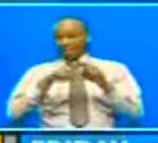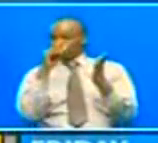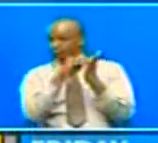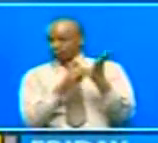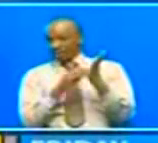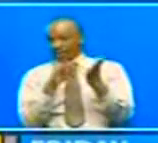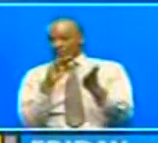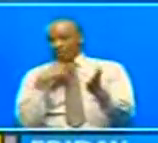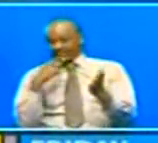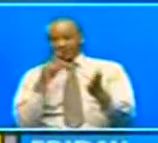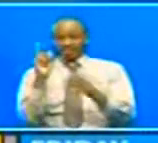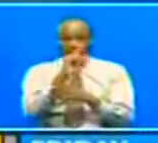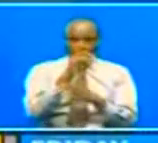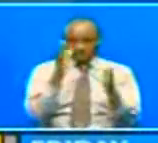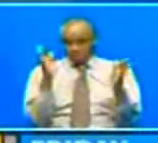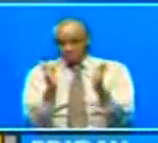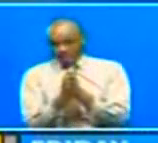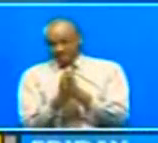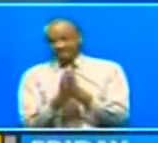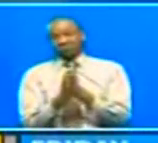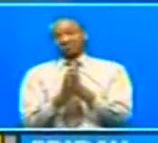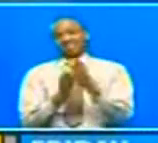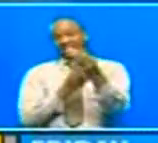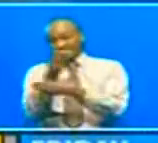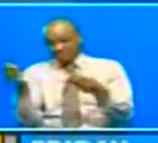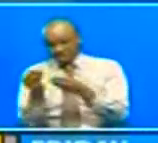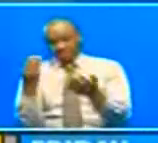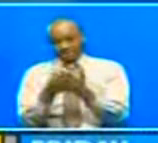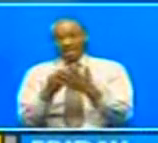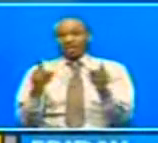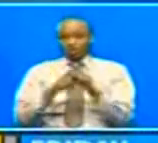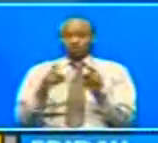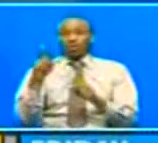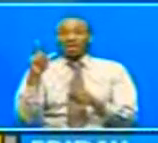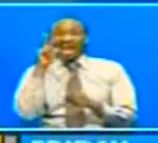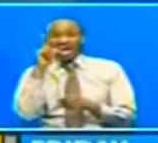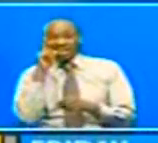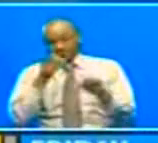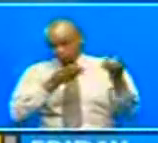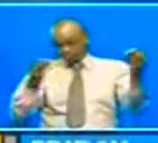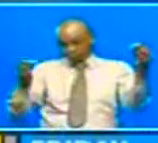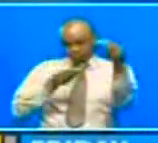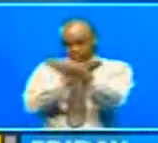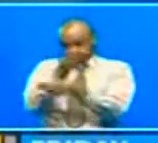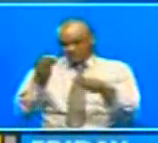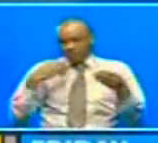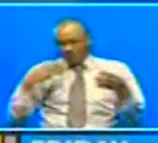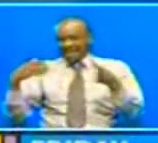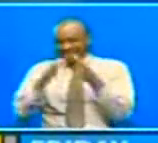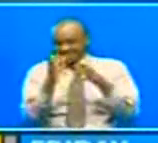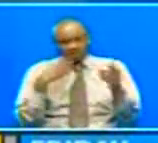between Nairobi on the Nairobi Securities Exchange as well as the London Stock Exchange, really to broaden the access to